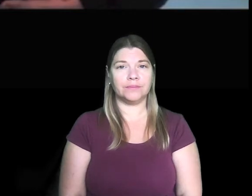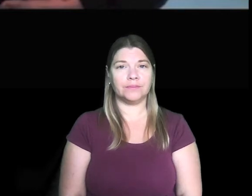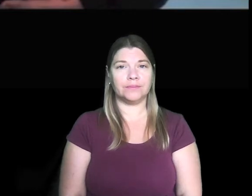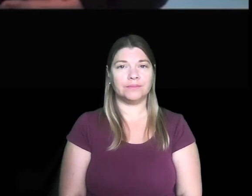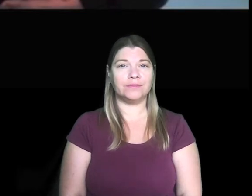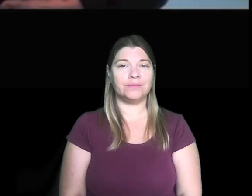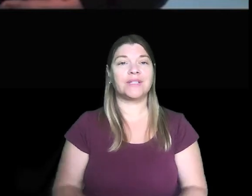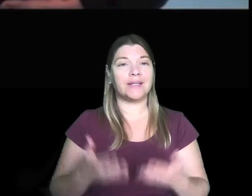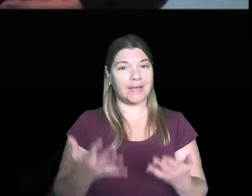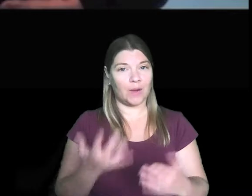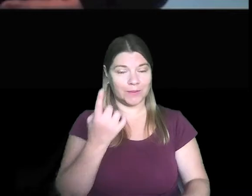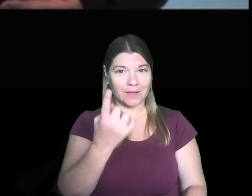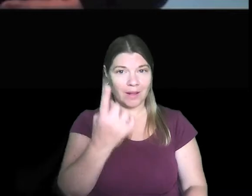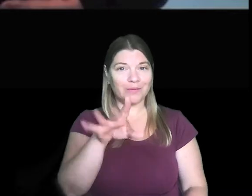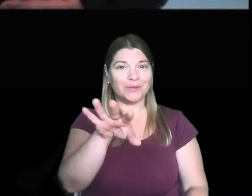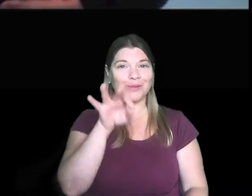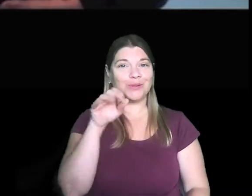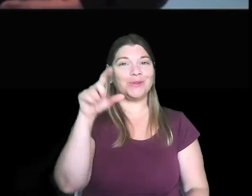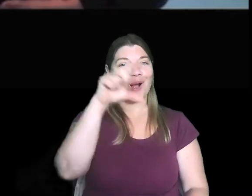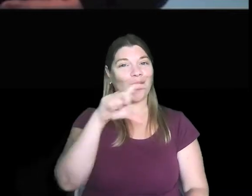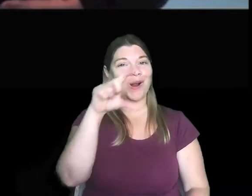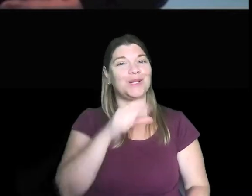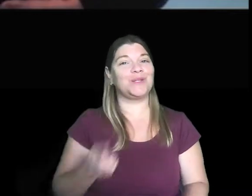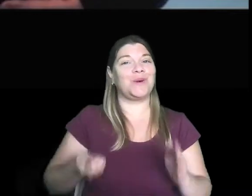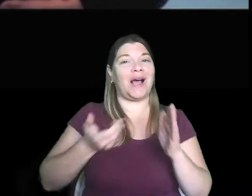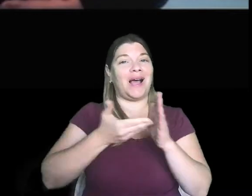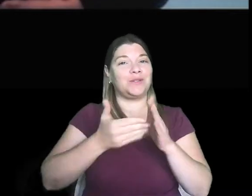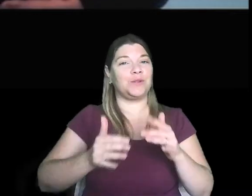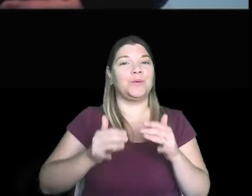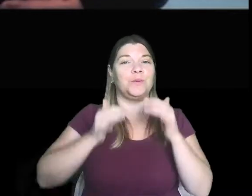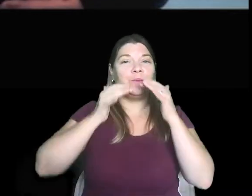Can you choose a colour that you would like to add to our palette?